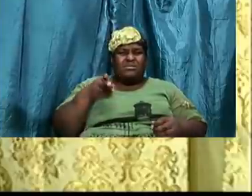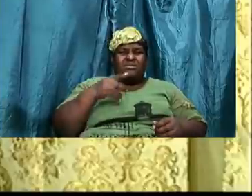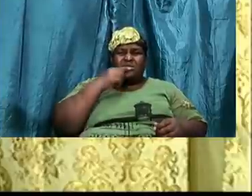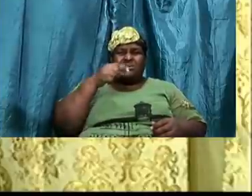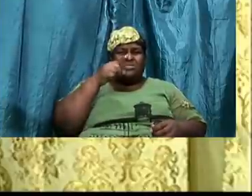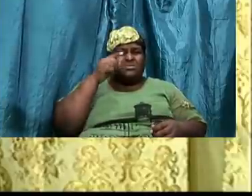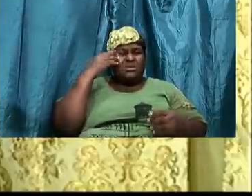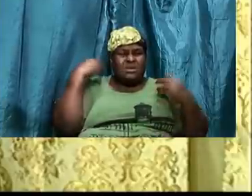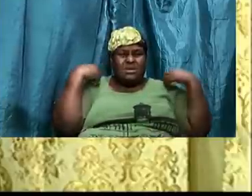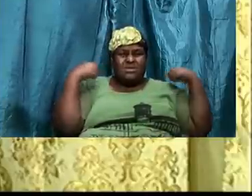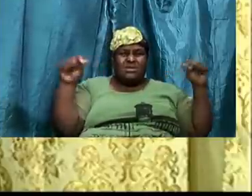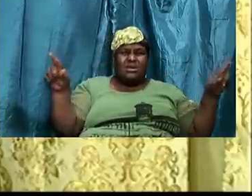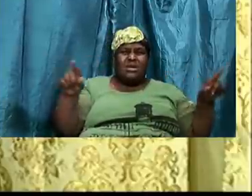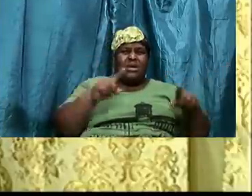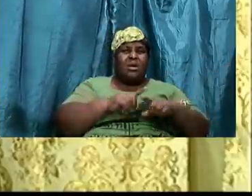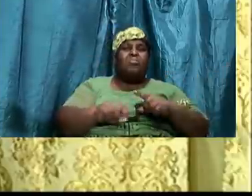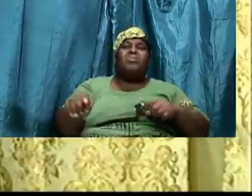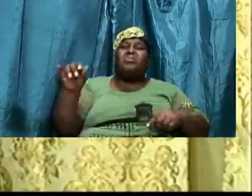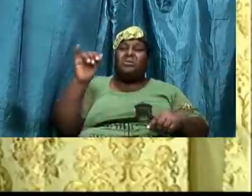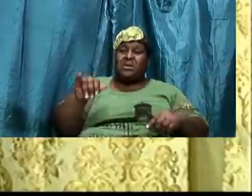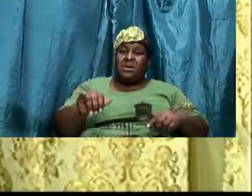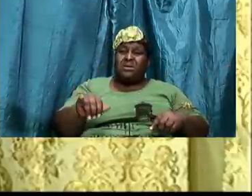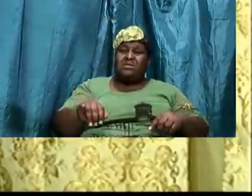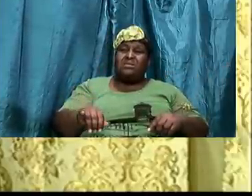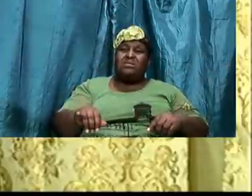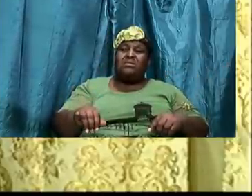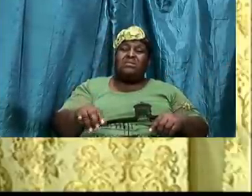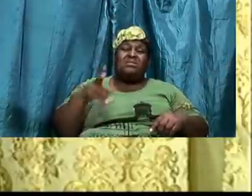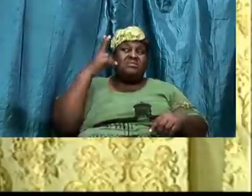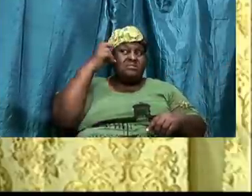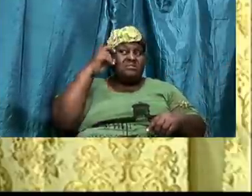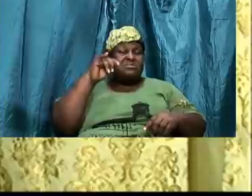But yet he was able to influence these